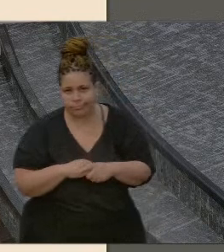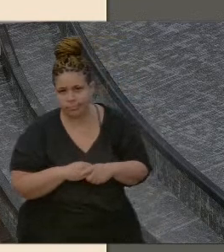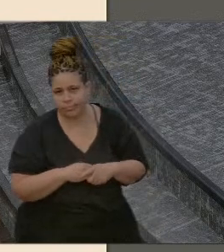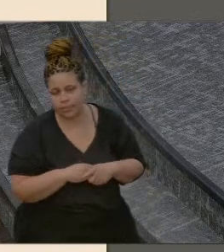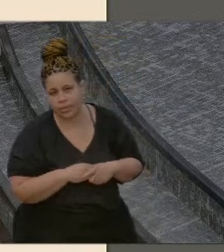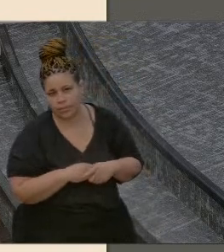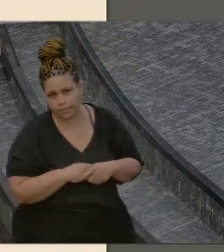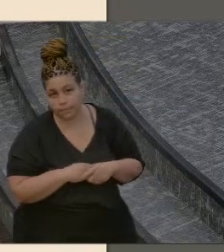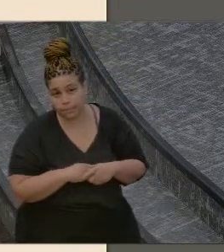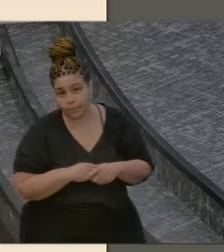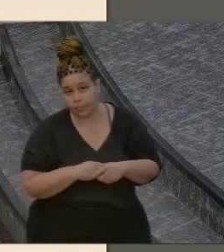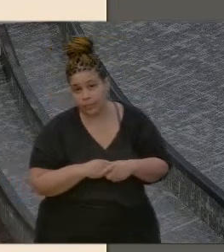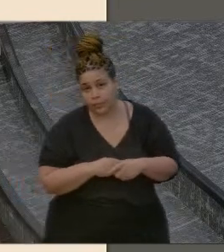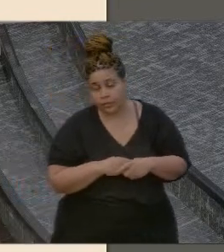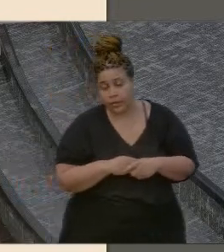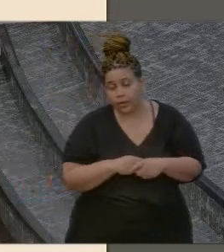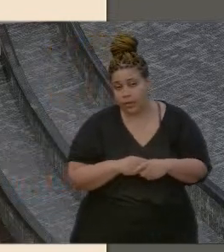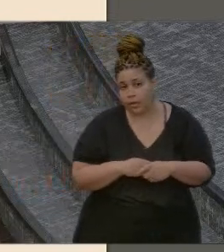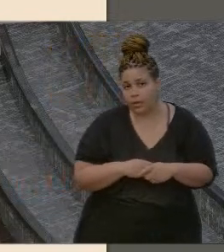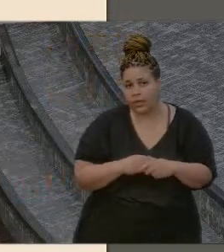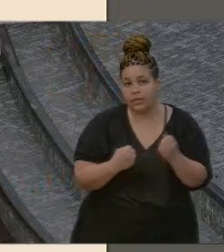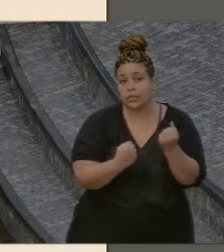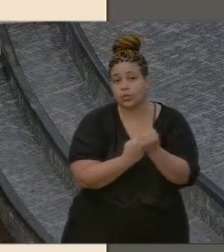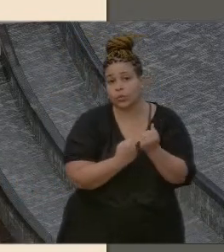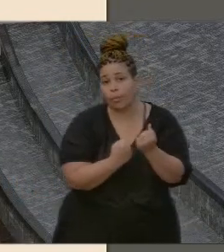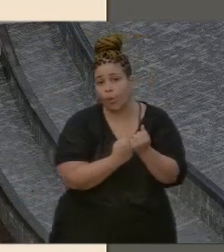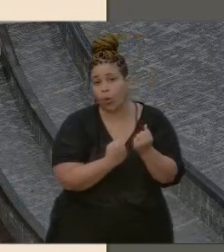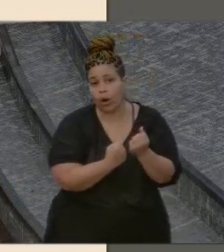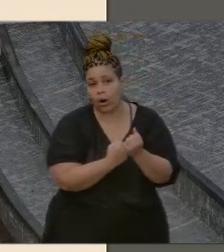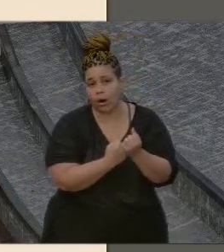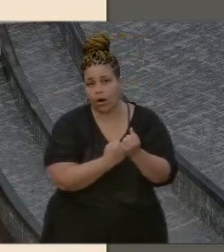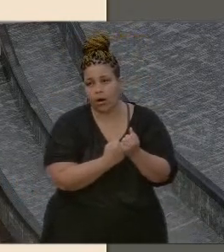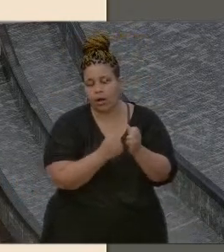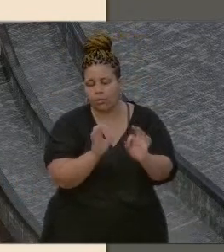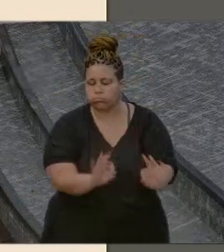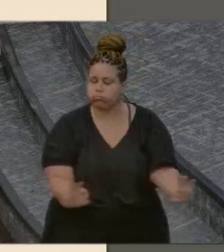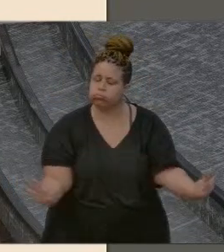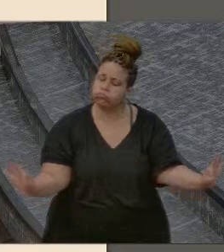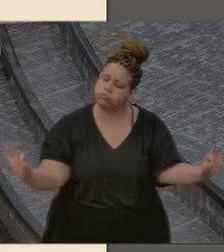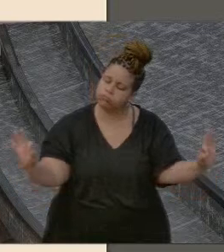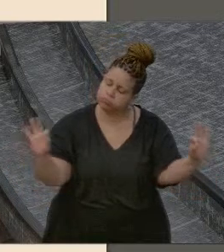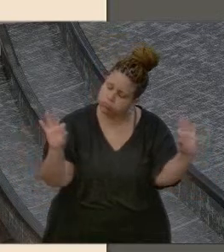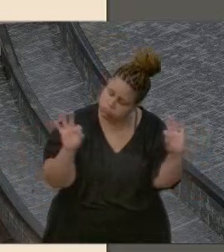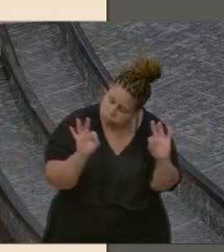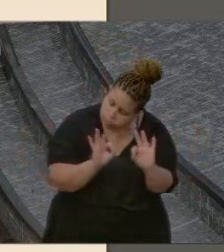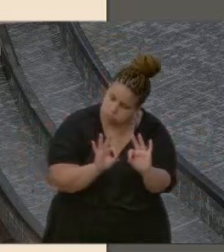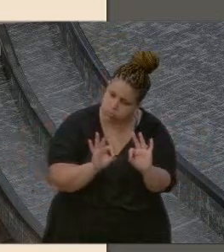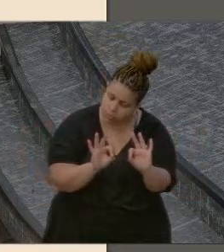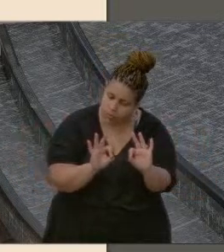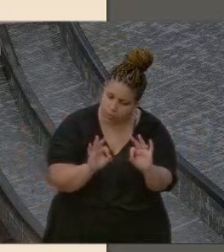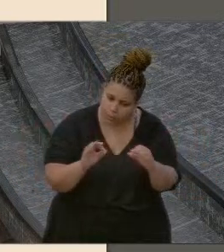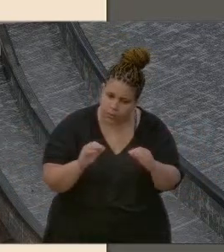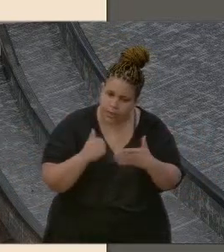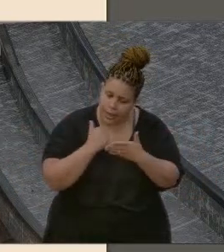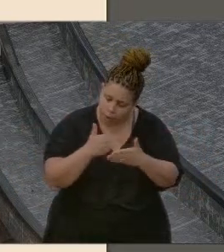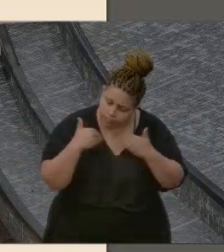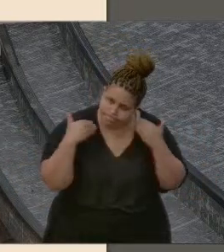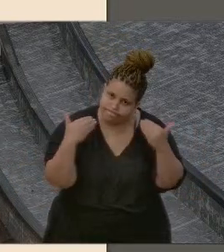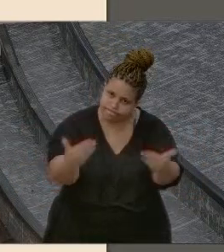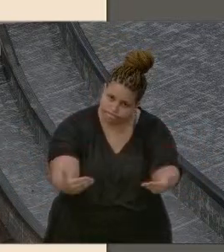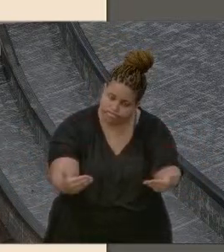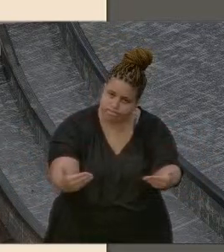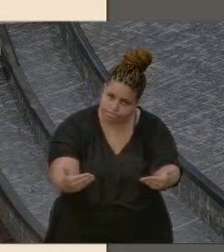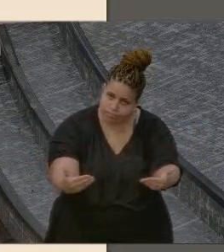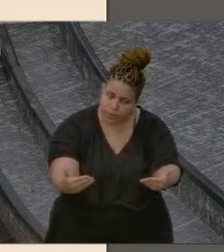Support is a big part of our strategy moving forward. We know